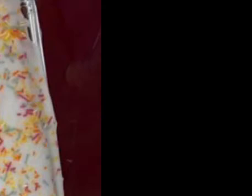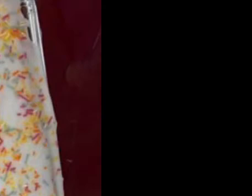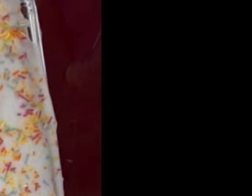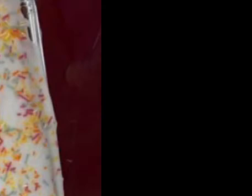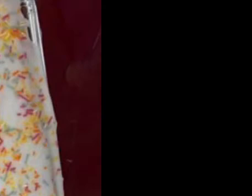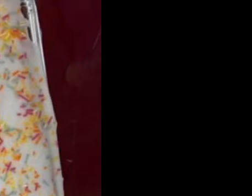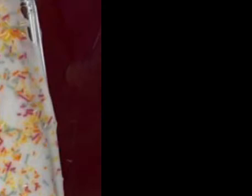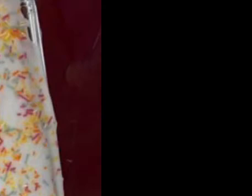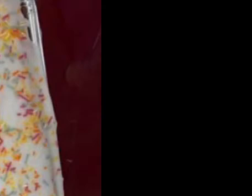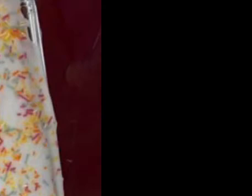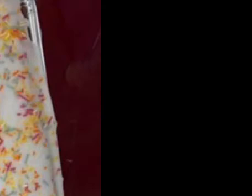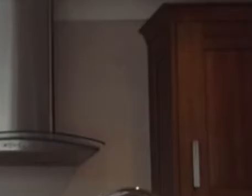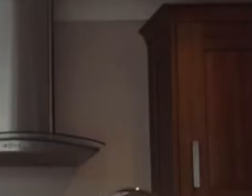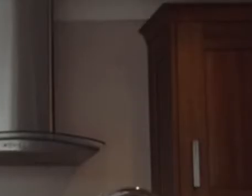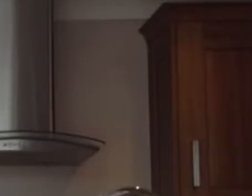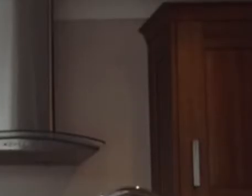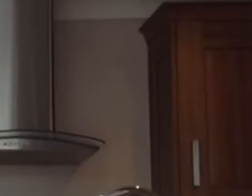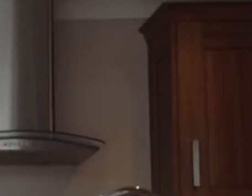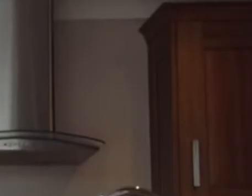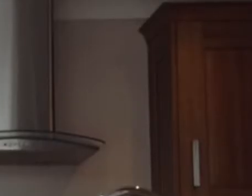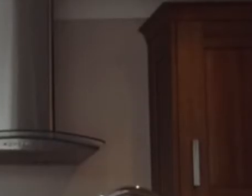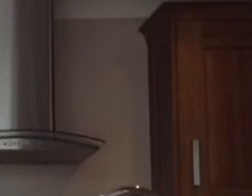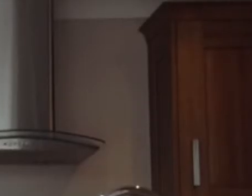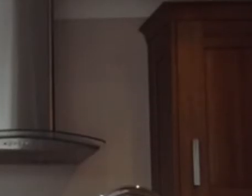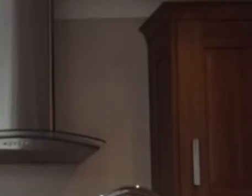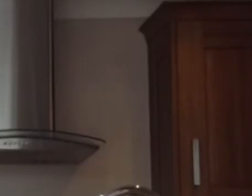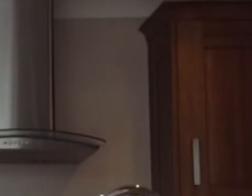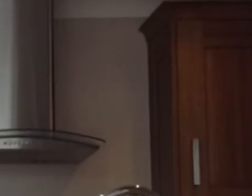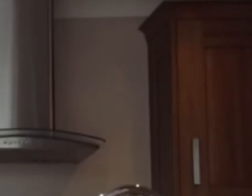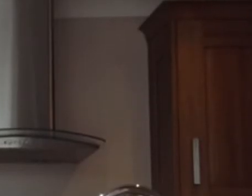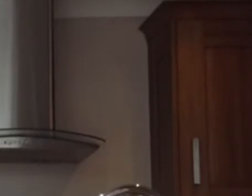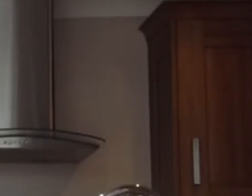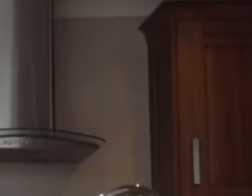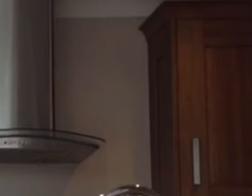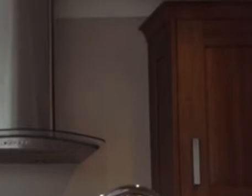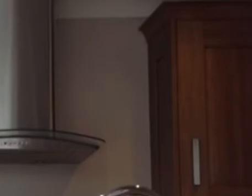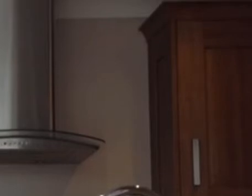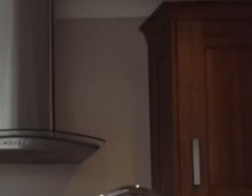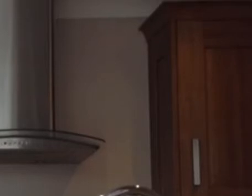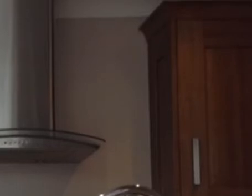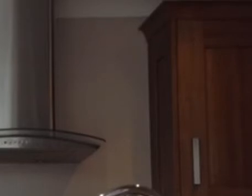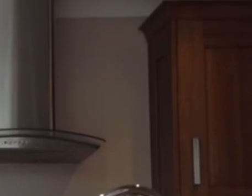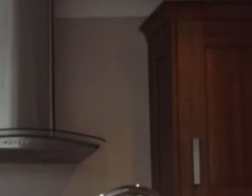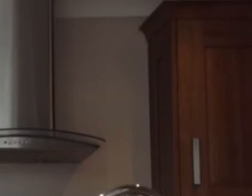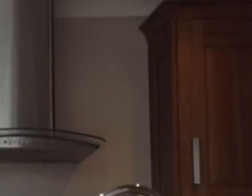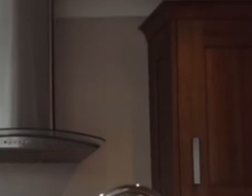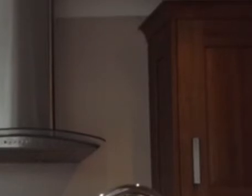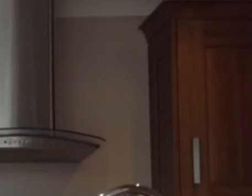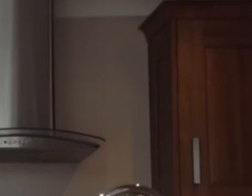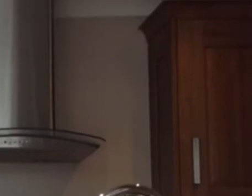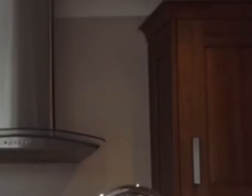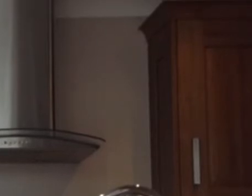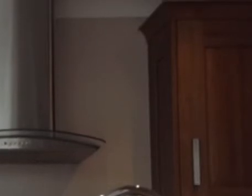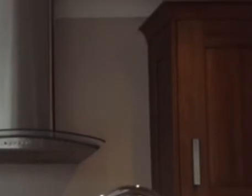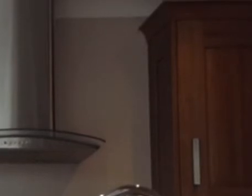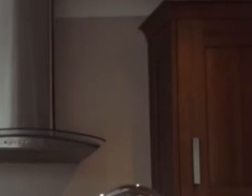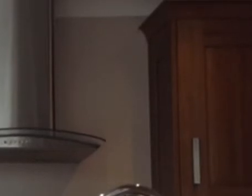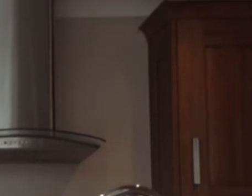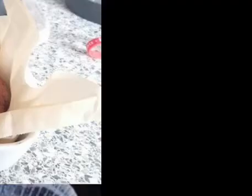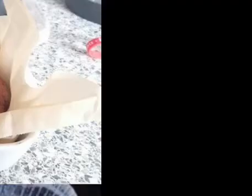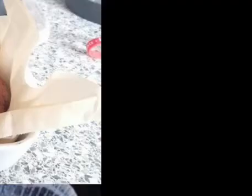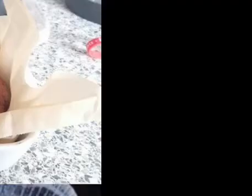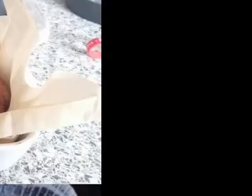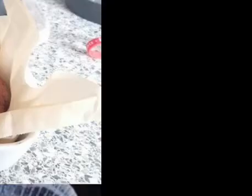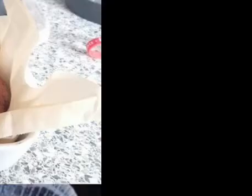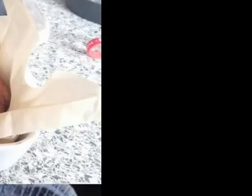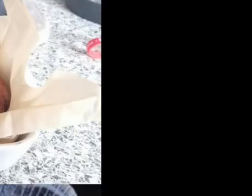in the kitchen at Gilesgate Primary School said that you can have a job there in September, so go Jay Jenkins. Also we had Leola